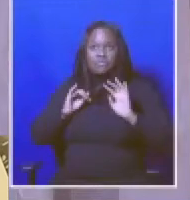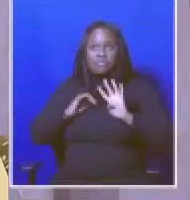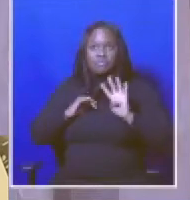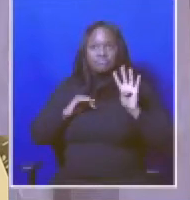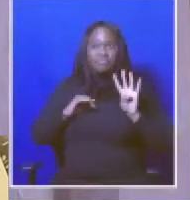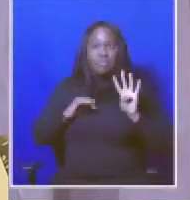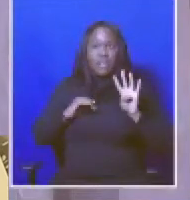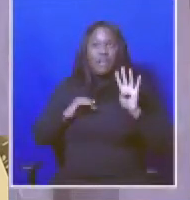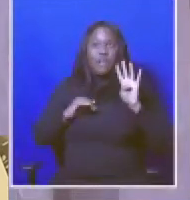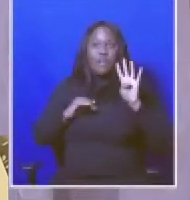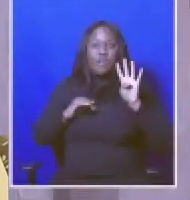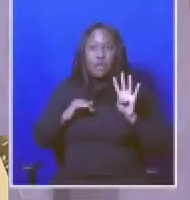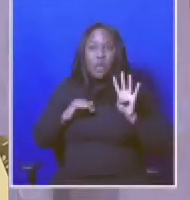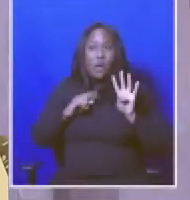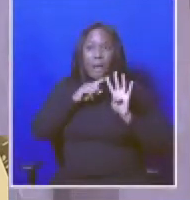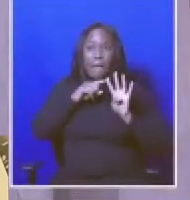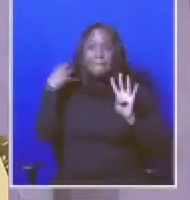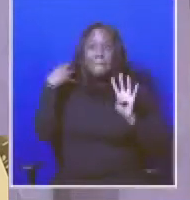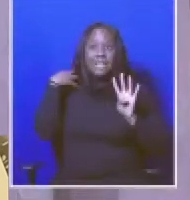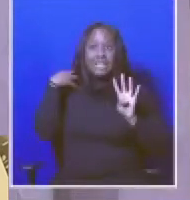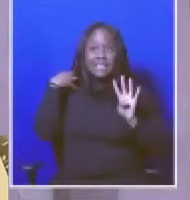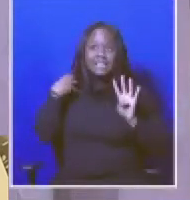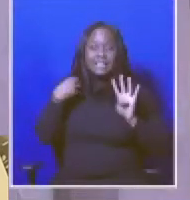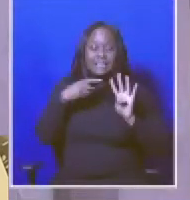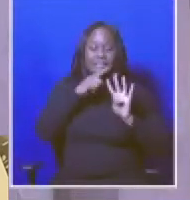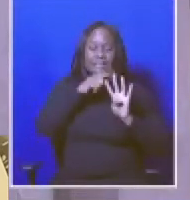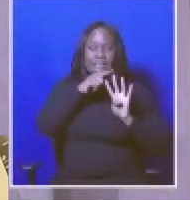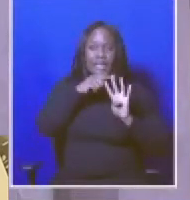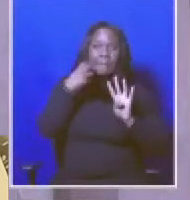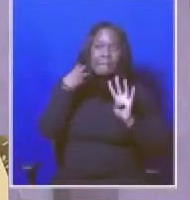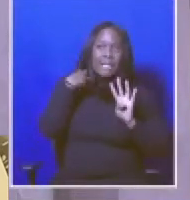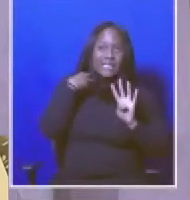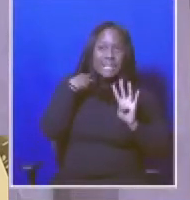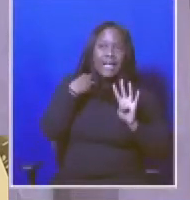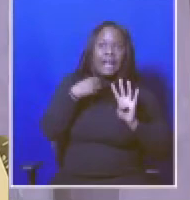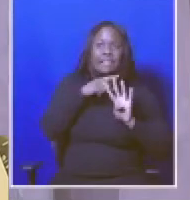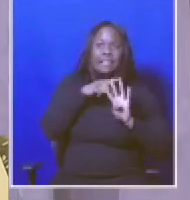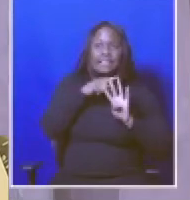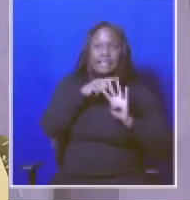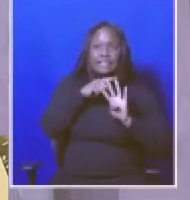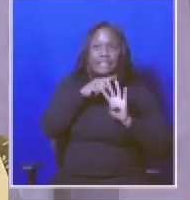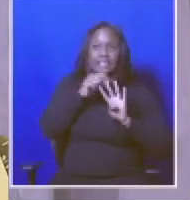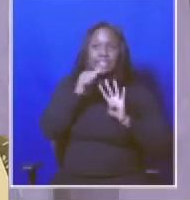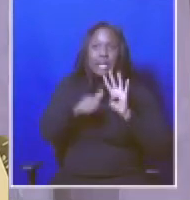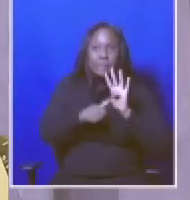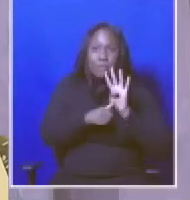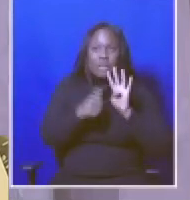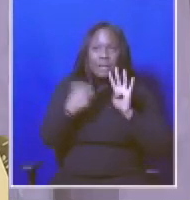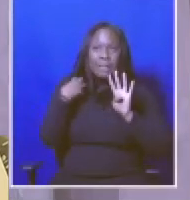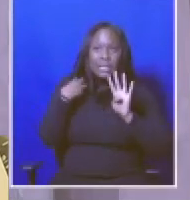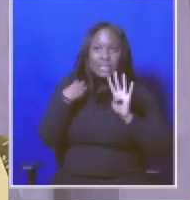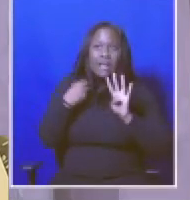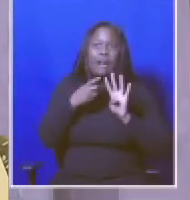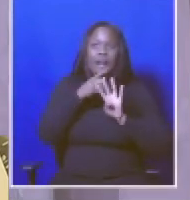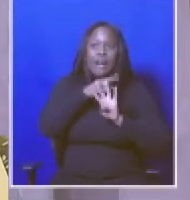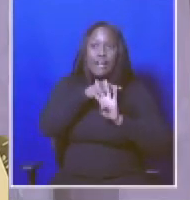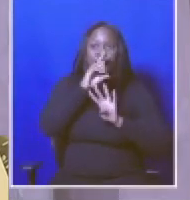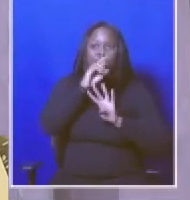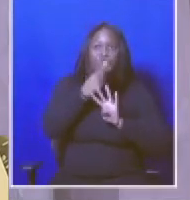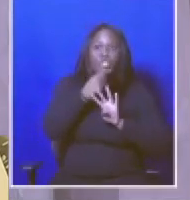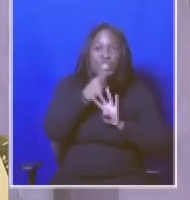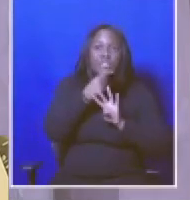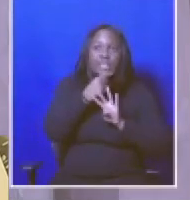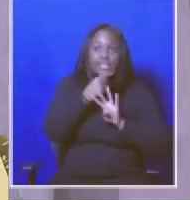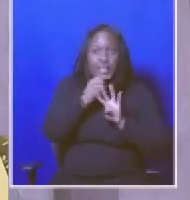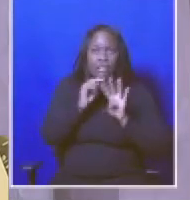ministers and deputy ministers and other DGs to interview.